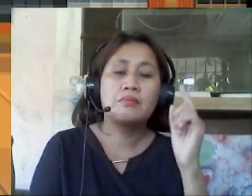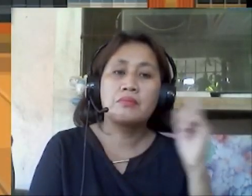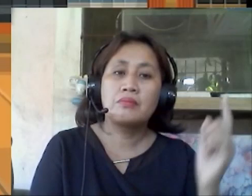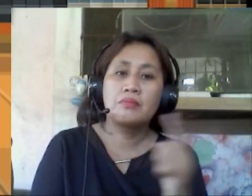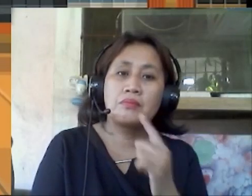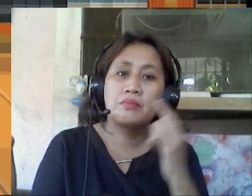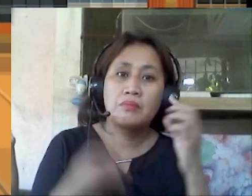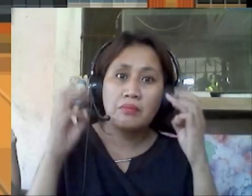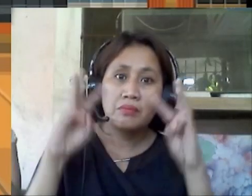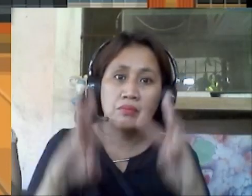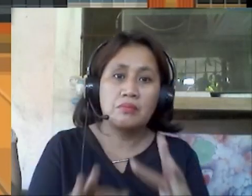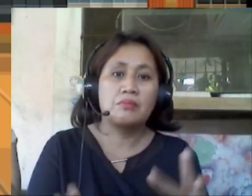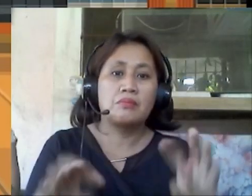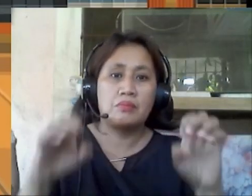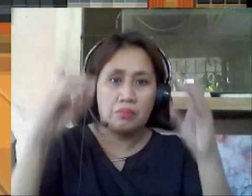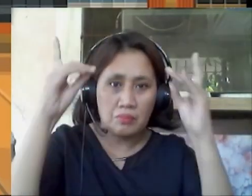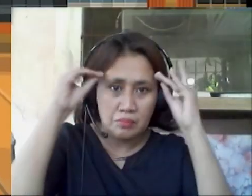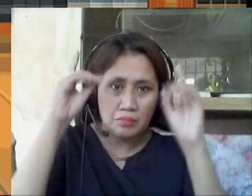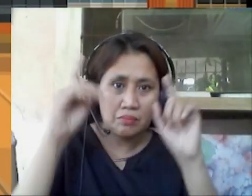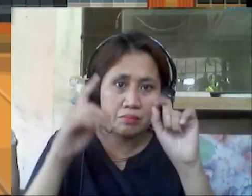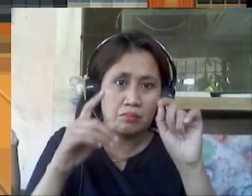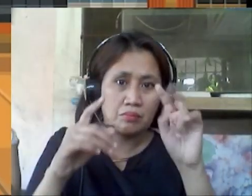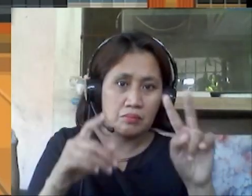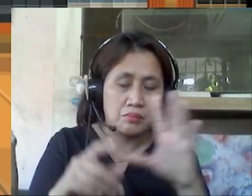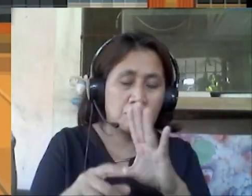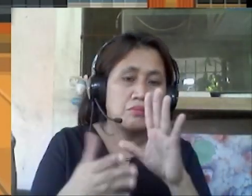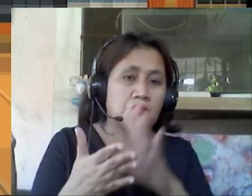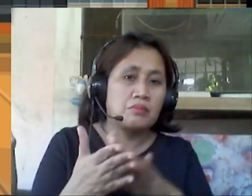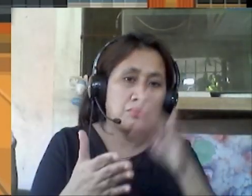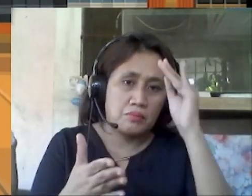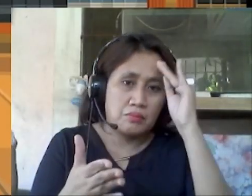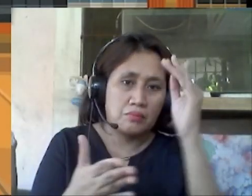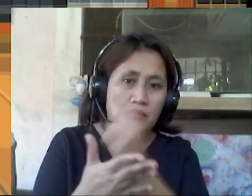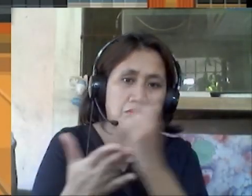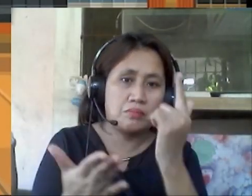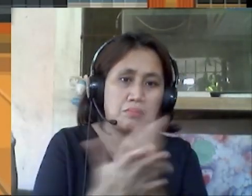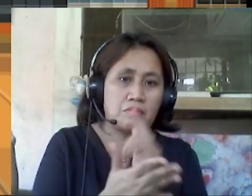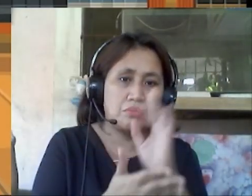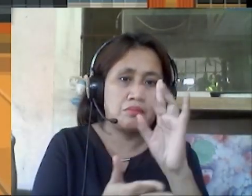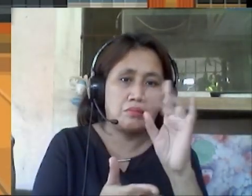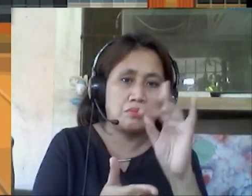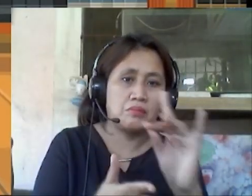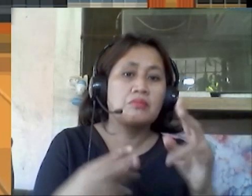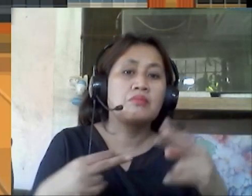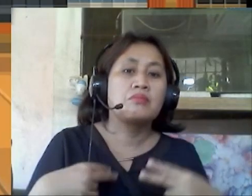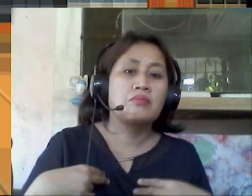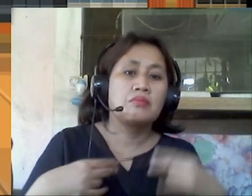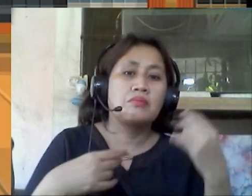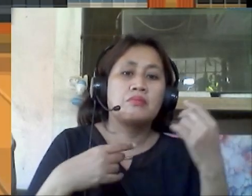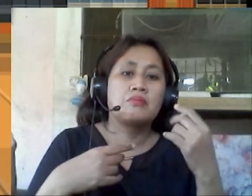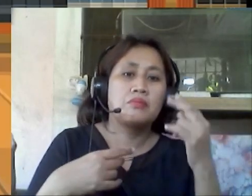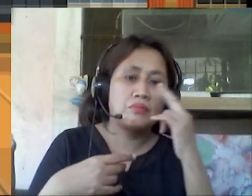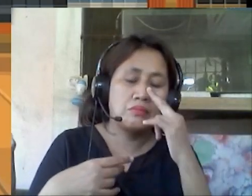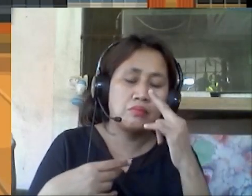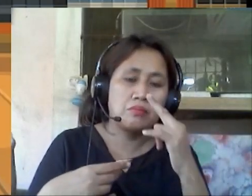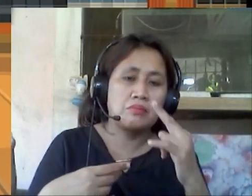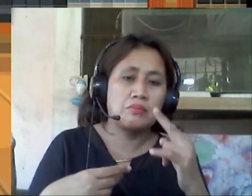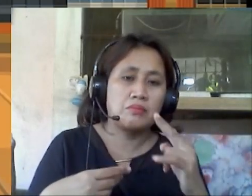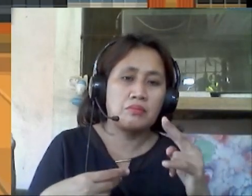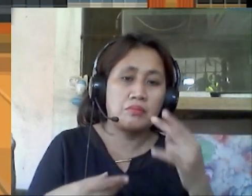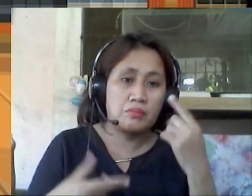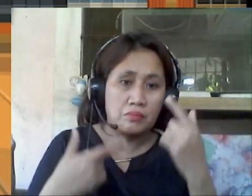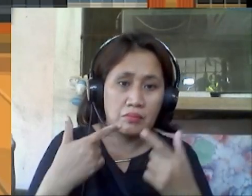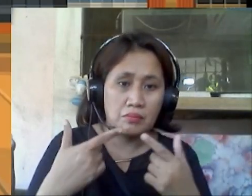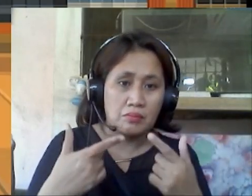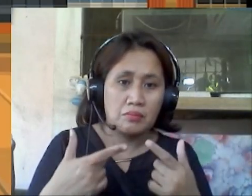to DepEd TV and have a journey with me in Grade 8 English, where you will have fun and interesting learning experiences